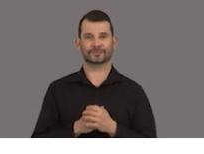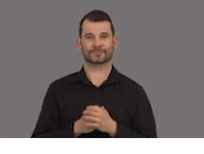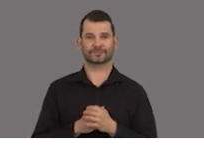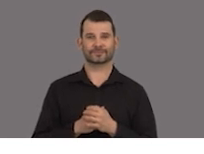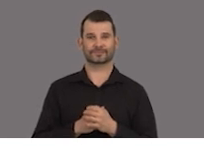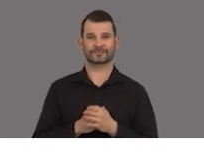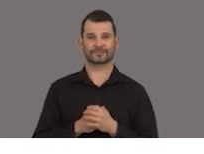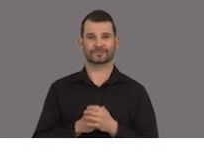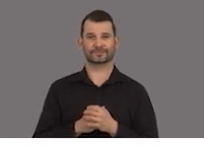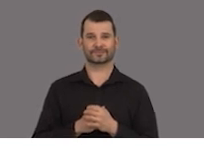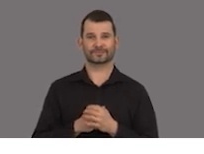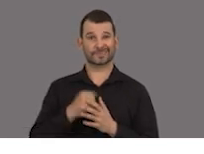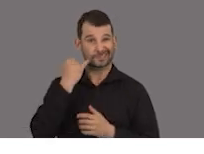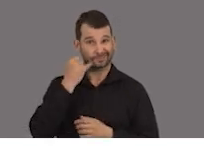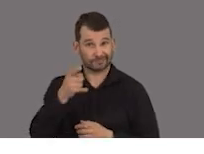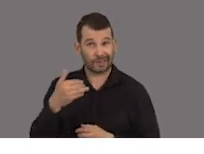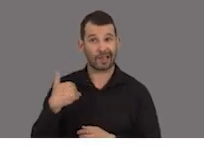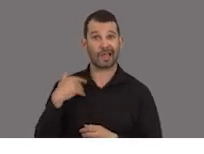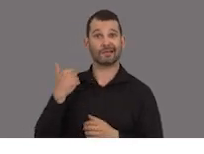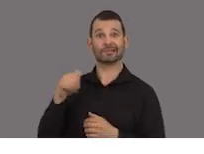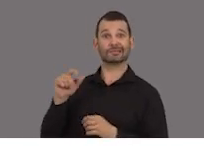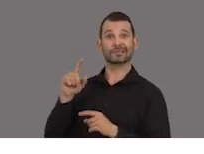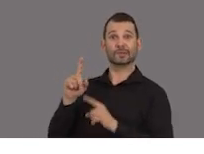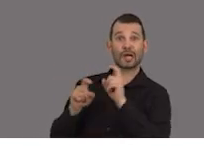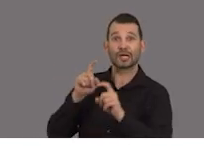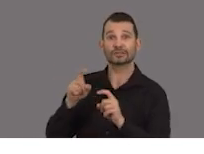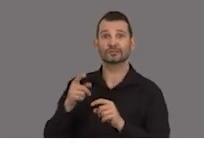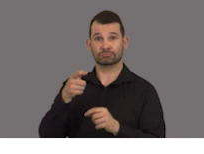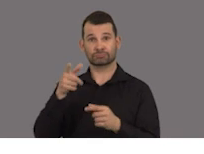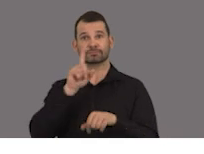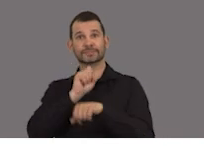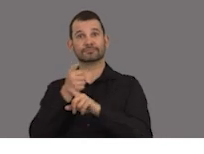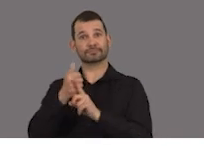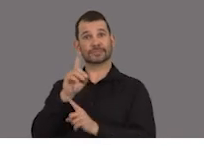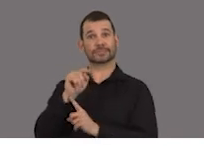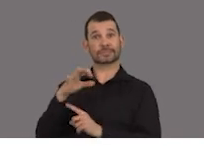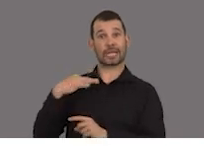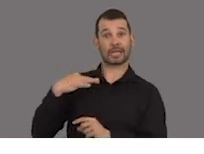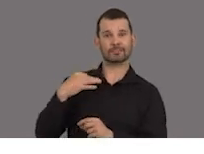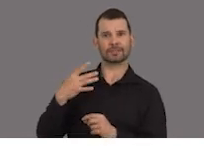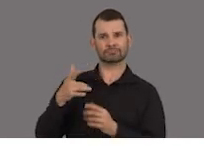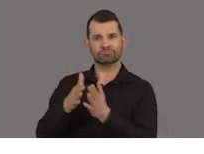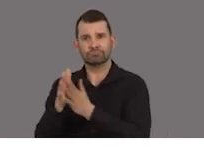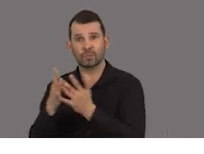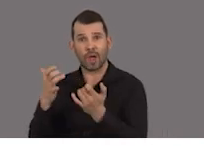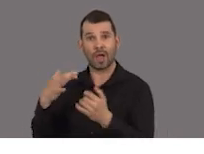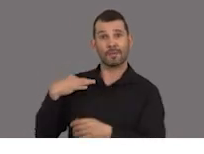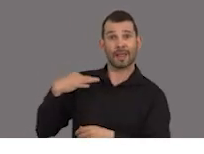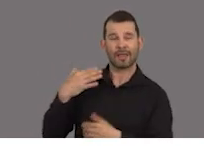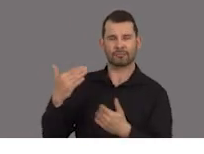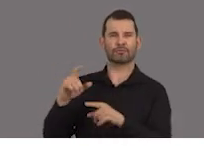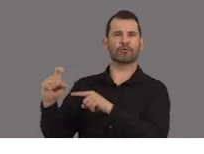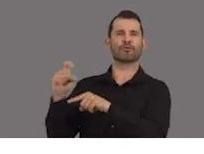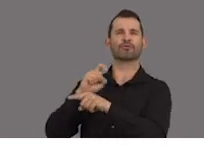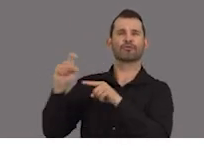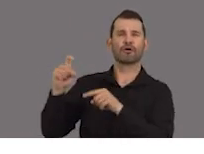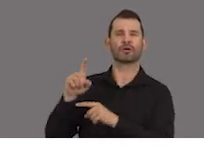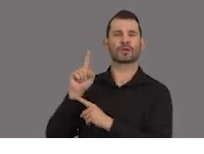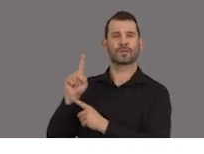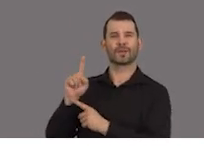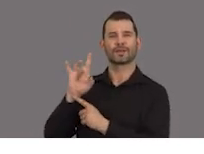1-800-280-2639. If you have questions and are a DTC applicant or are interested in